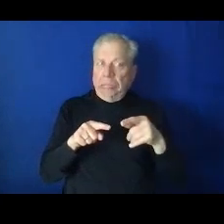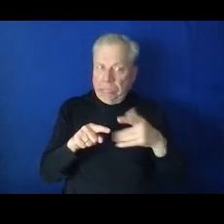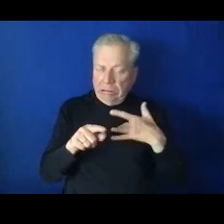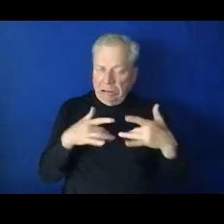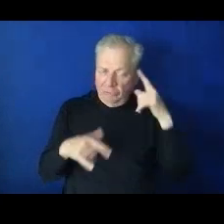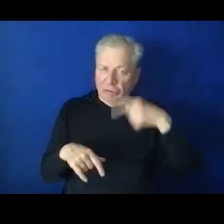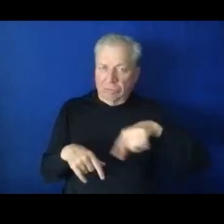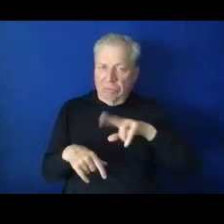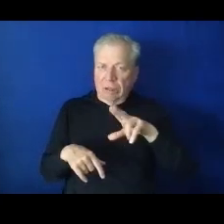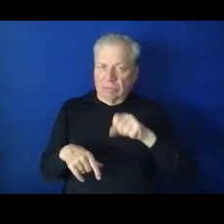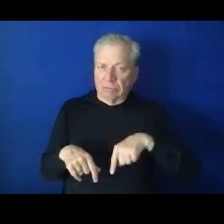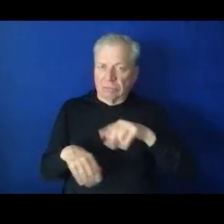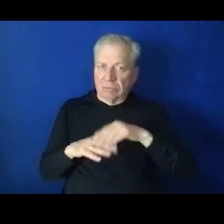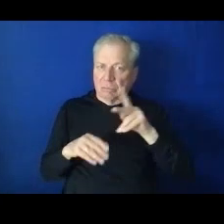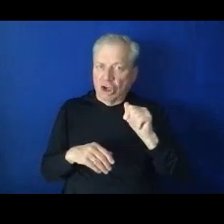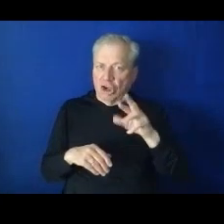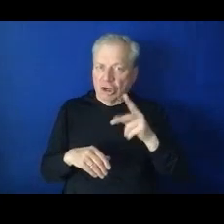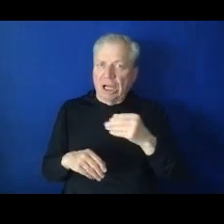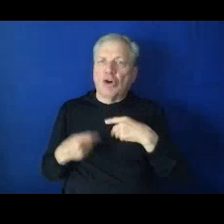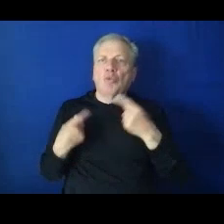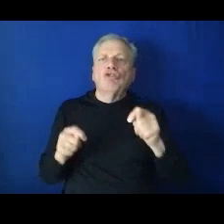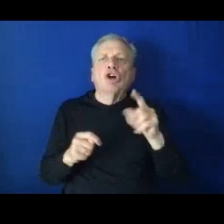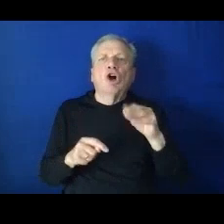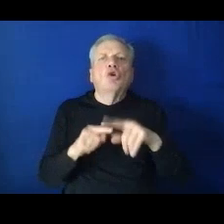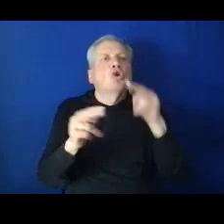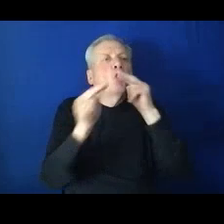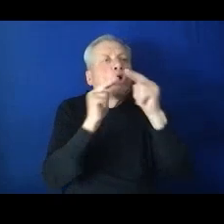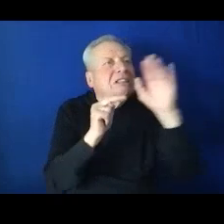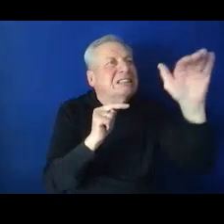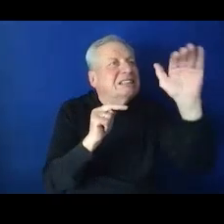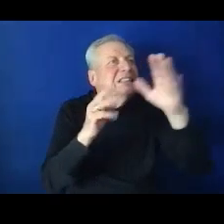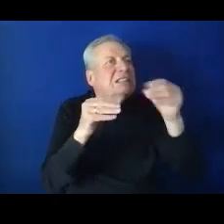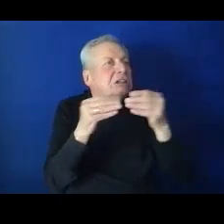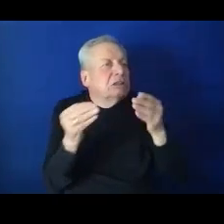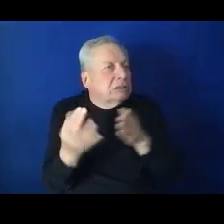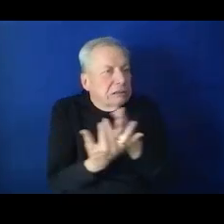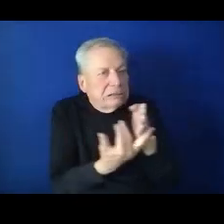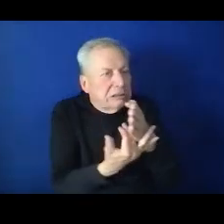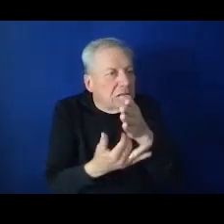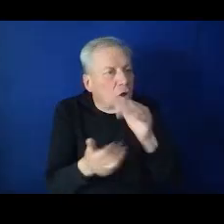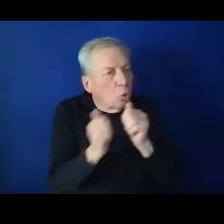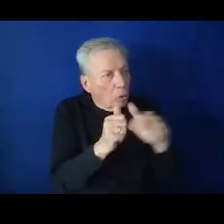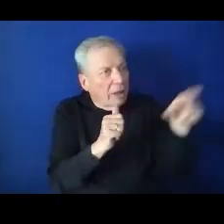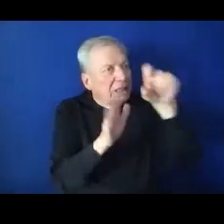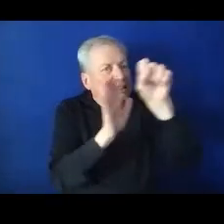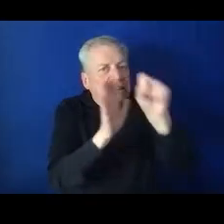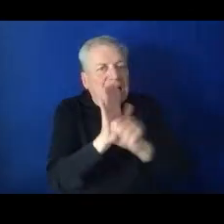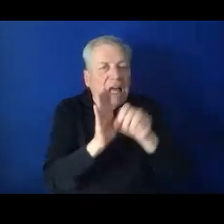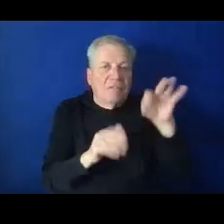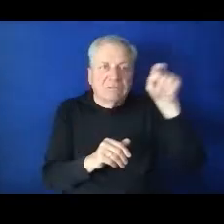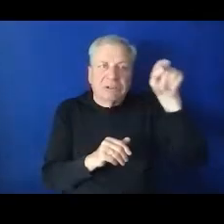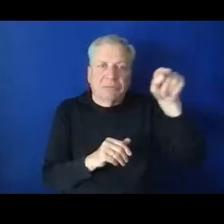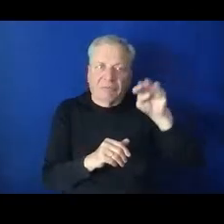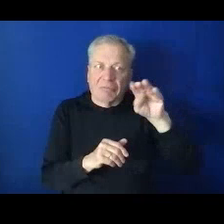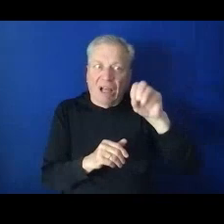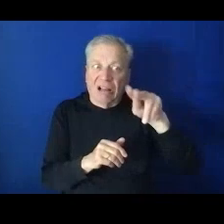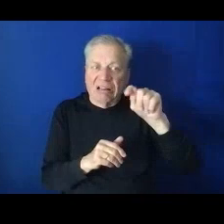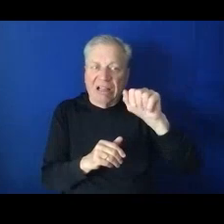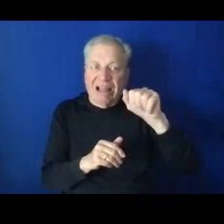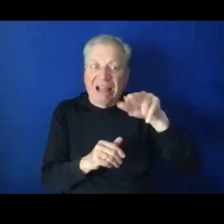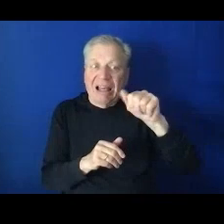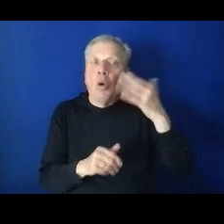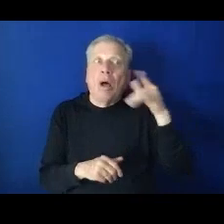And we try to negotiate and navigate specifically with the state of Montana, because they